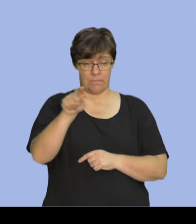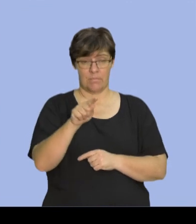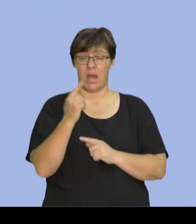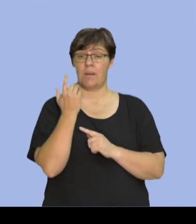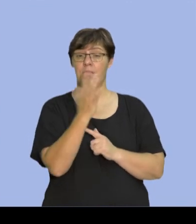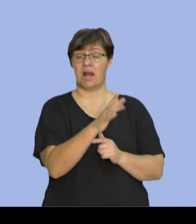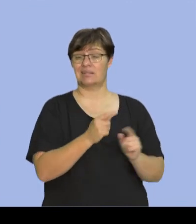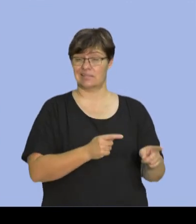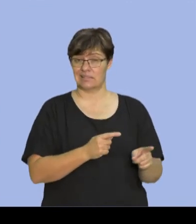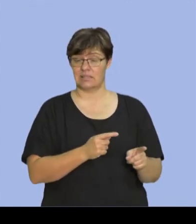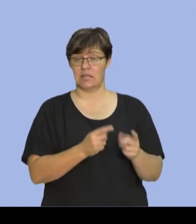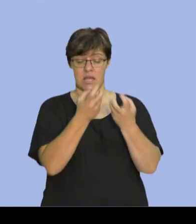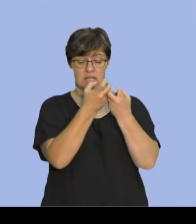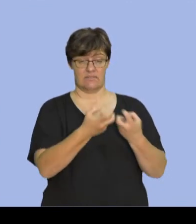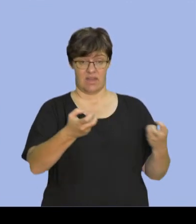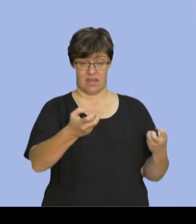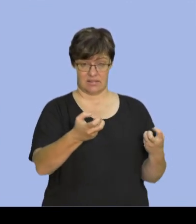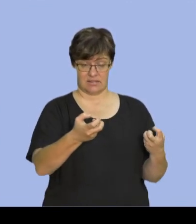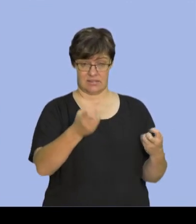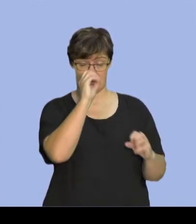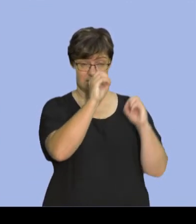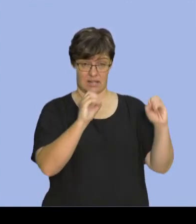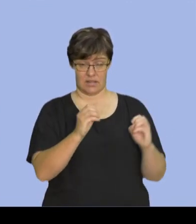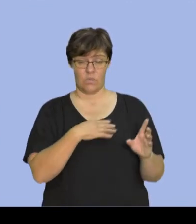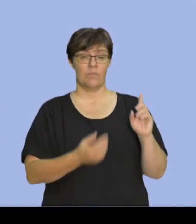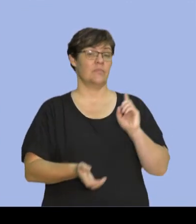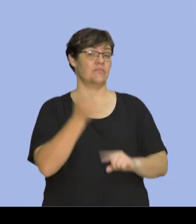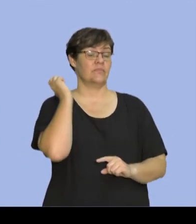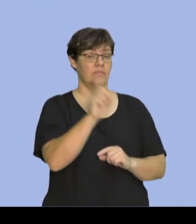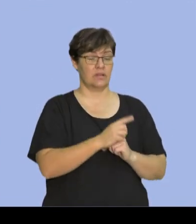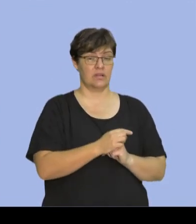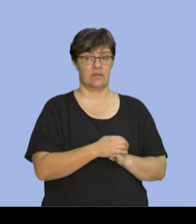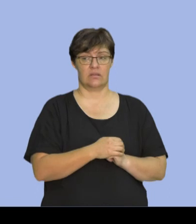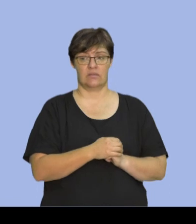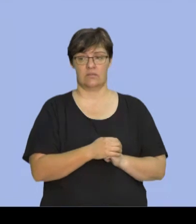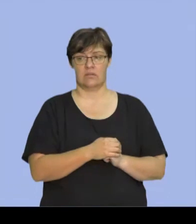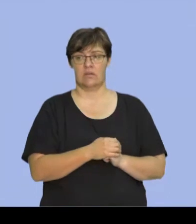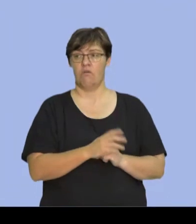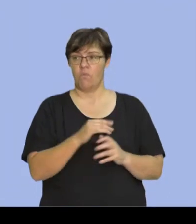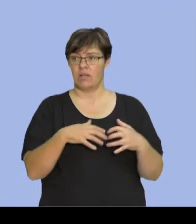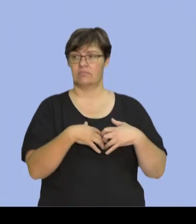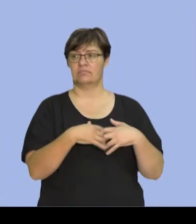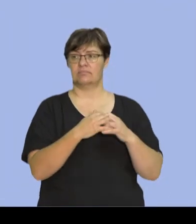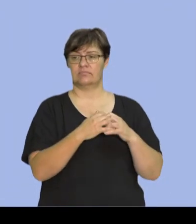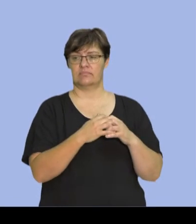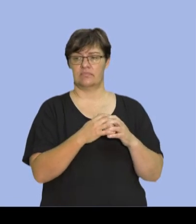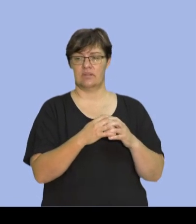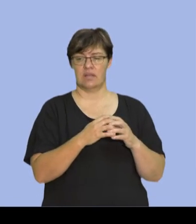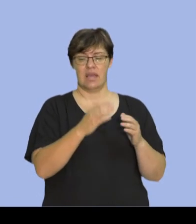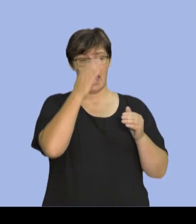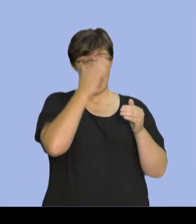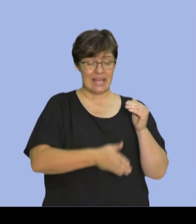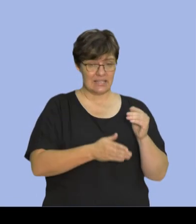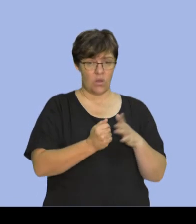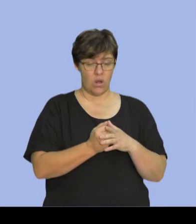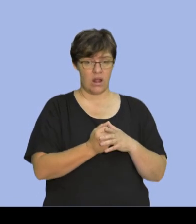cell, during cell division, we find that the cell will form, at the end of telophase, form a